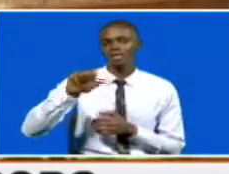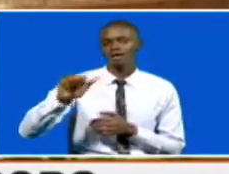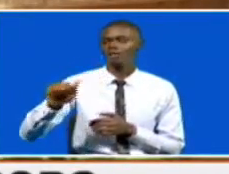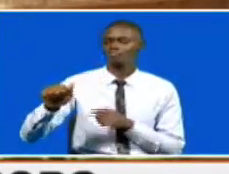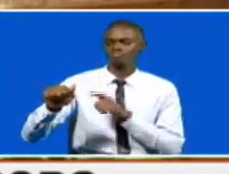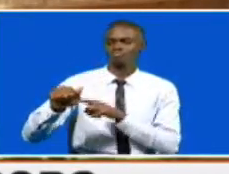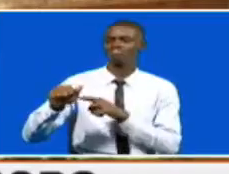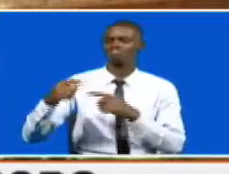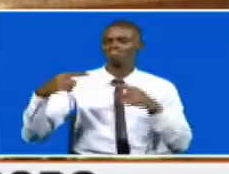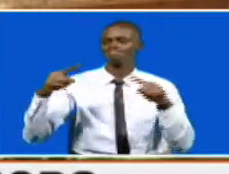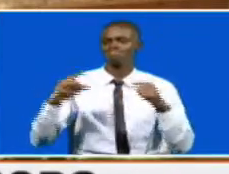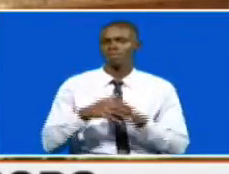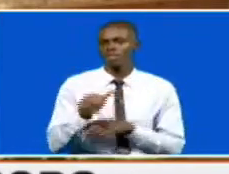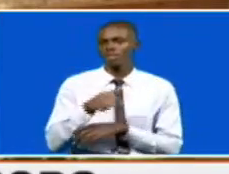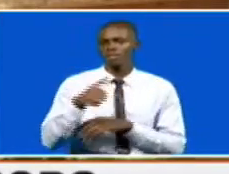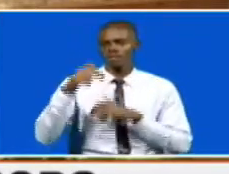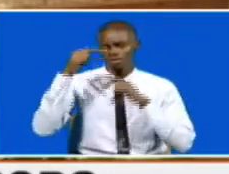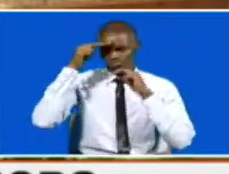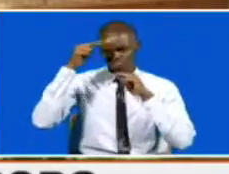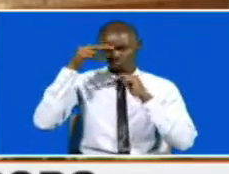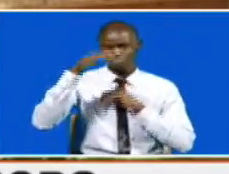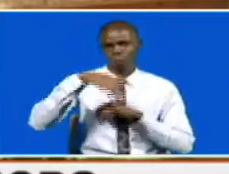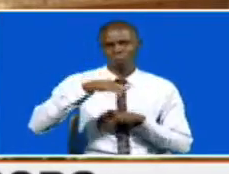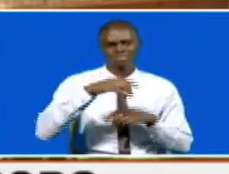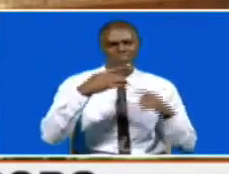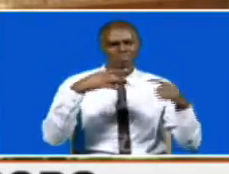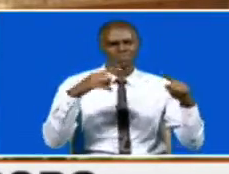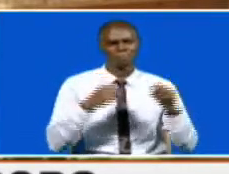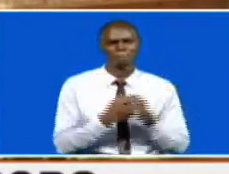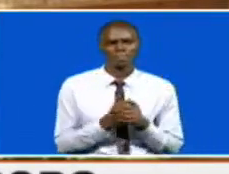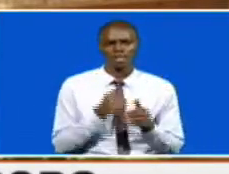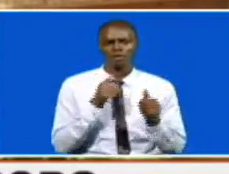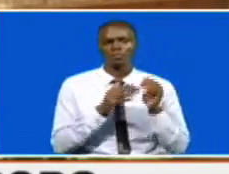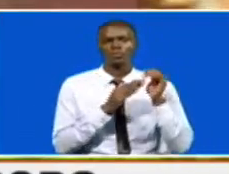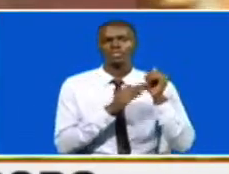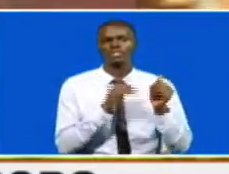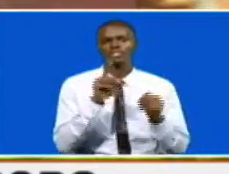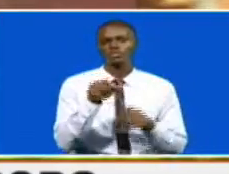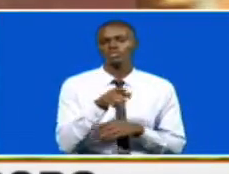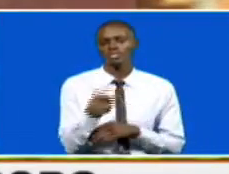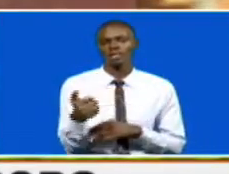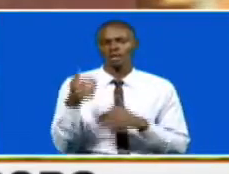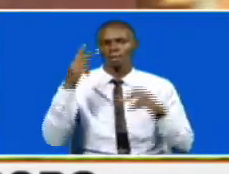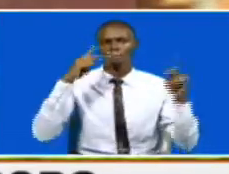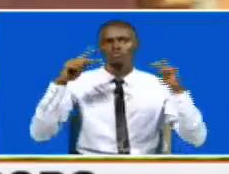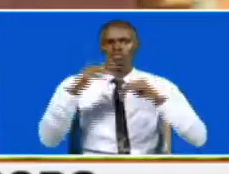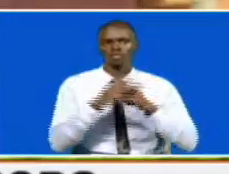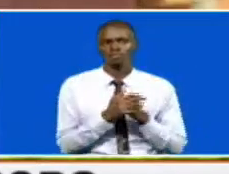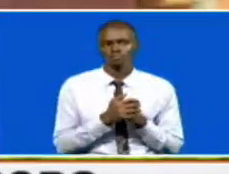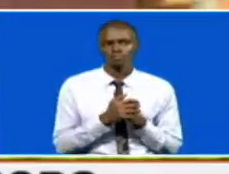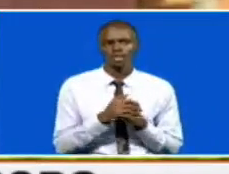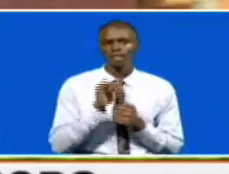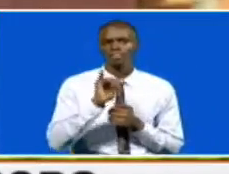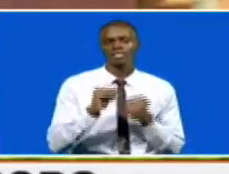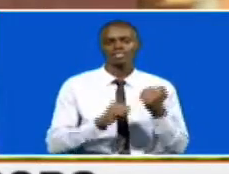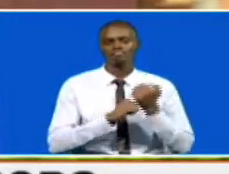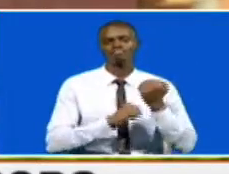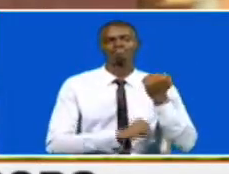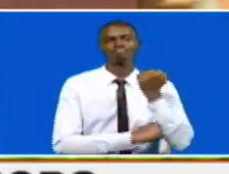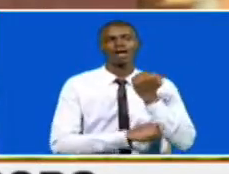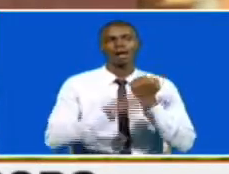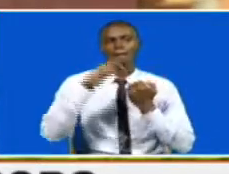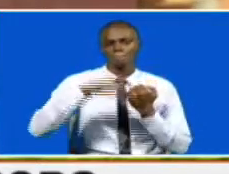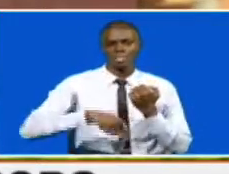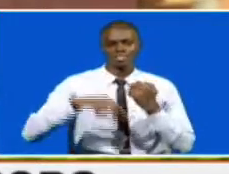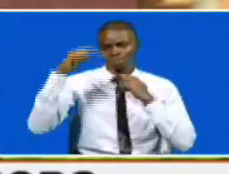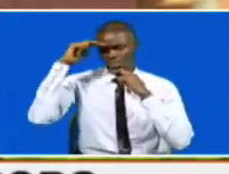well, and other secondary schools around has been doing well, which leads to these other professors. You know, that is the foundation. You must